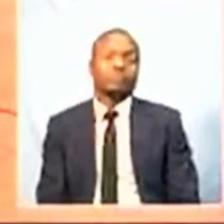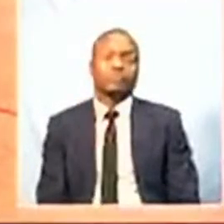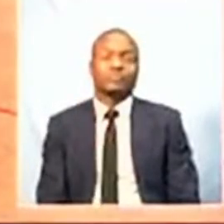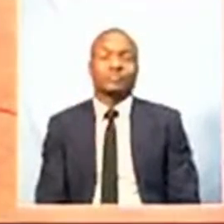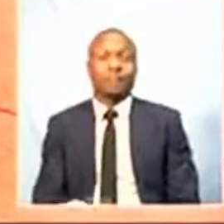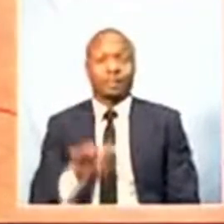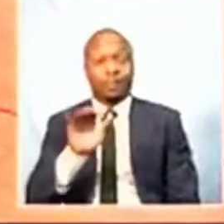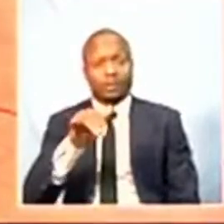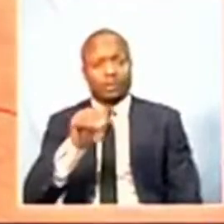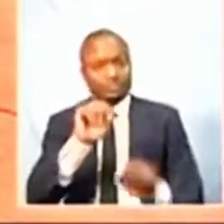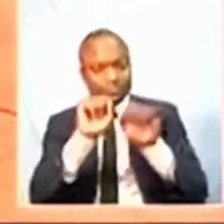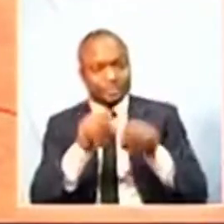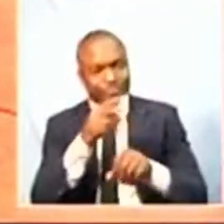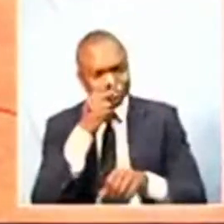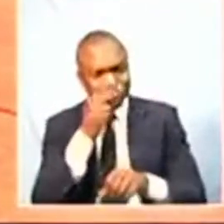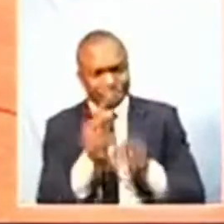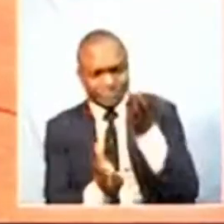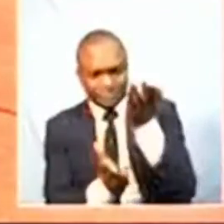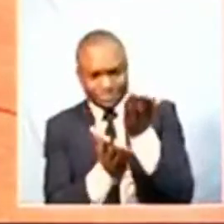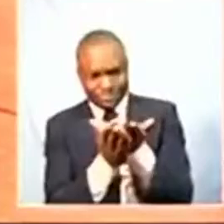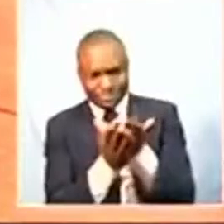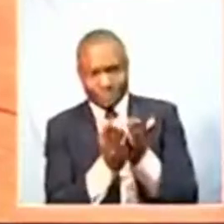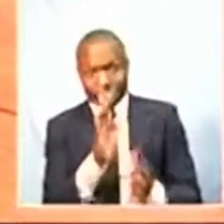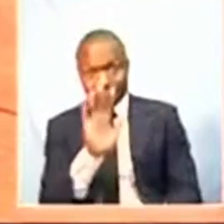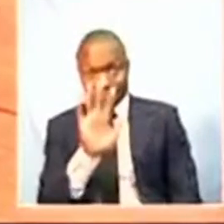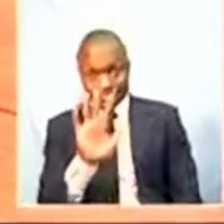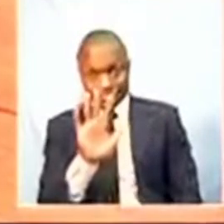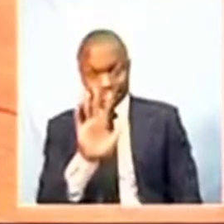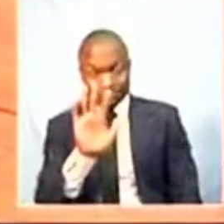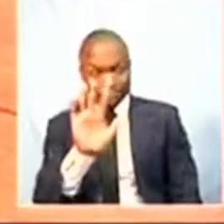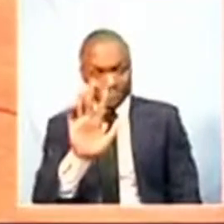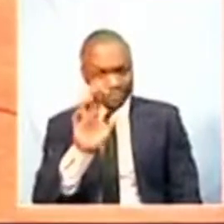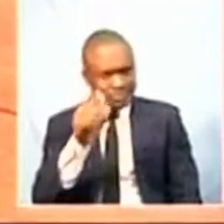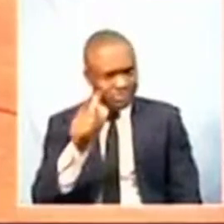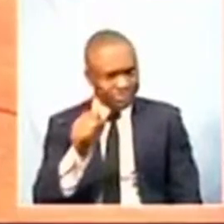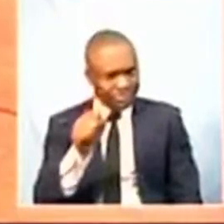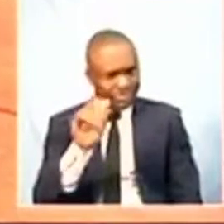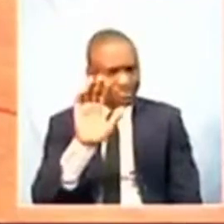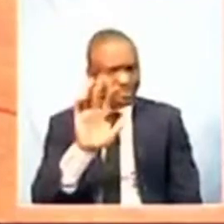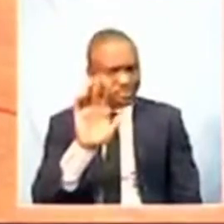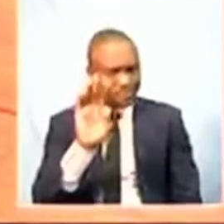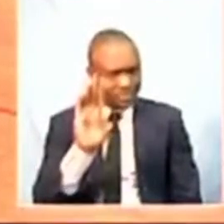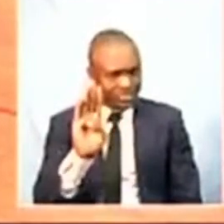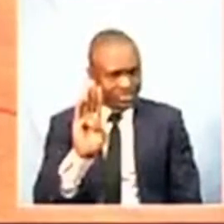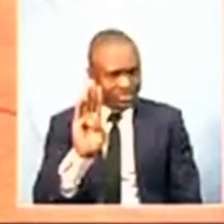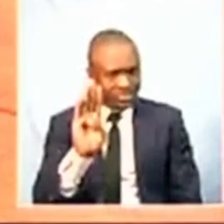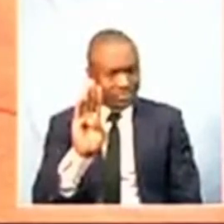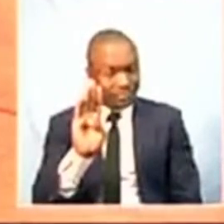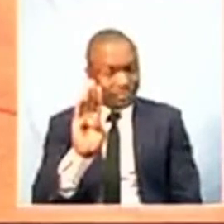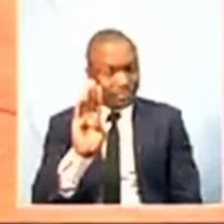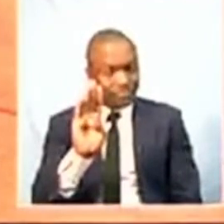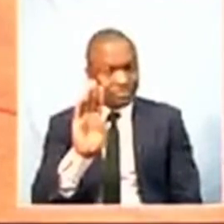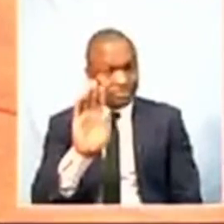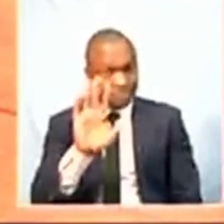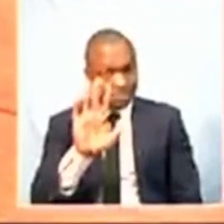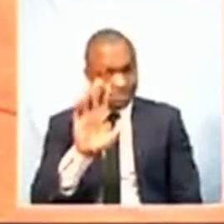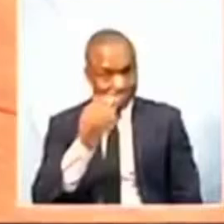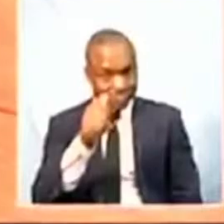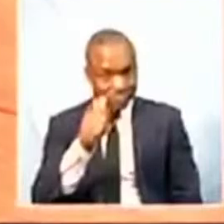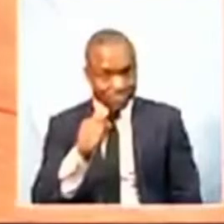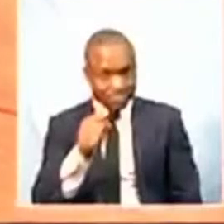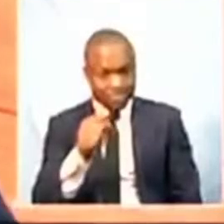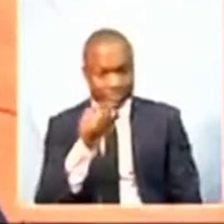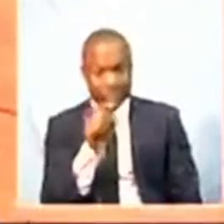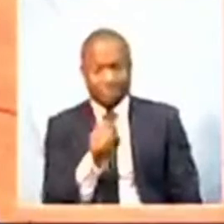Yes, Chair. You can see from Appendix 5 there. 5A or 5B? There's 5A.